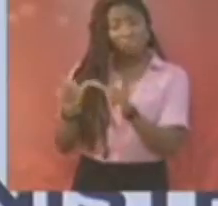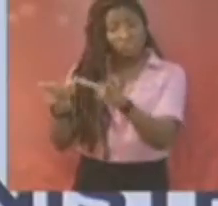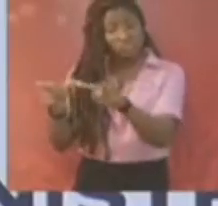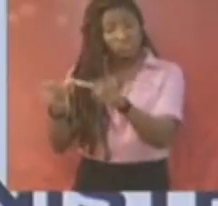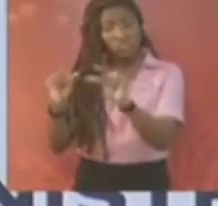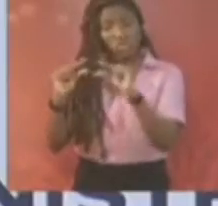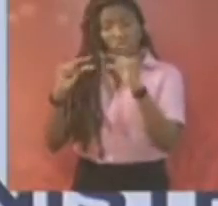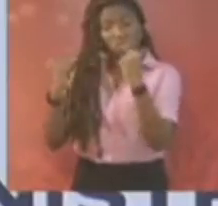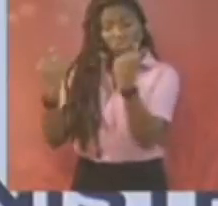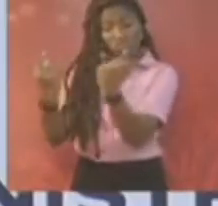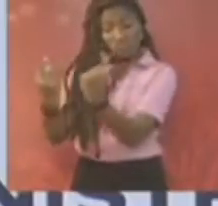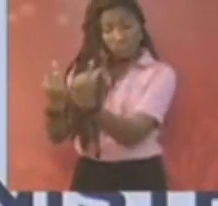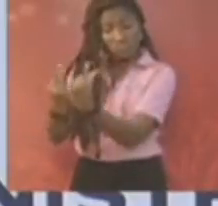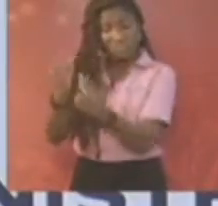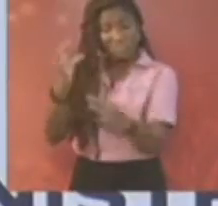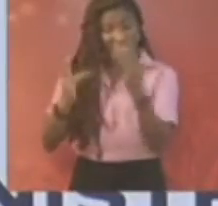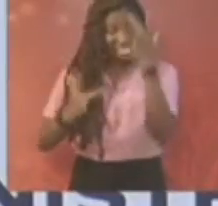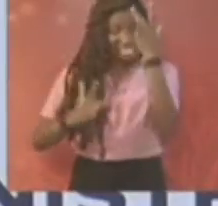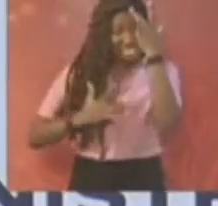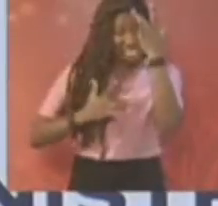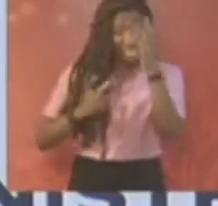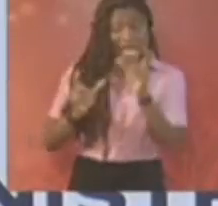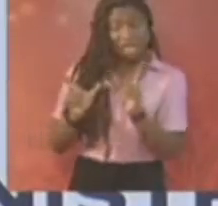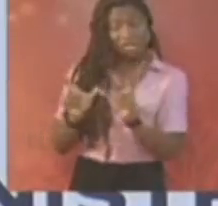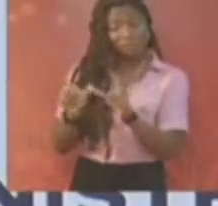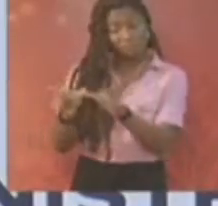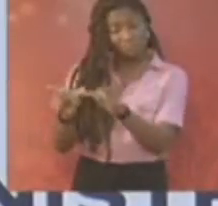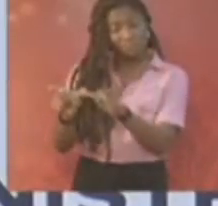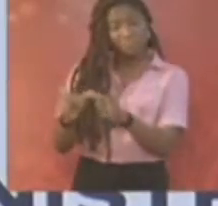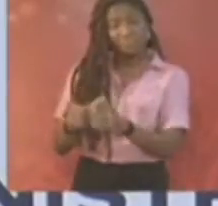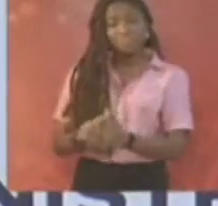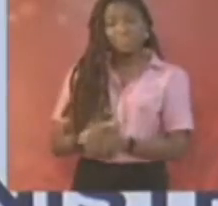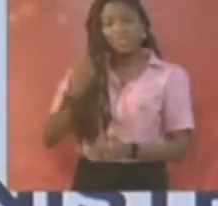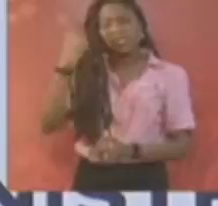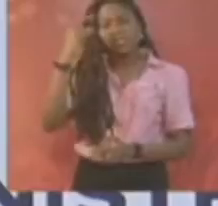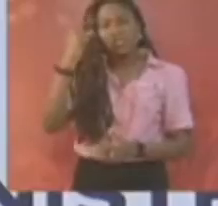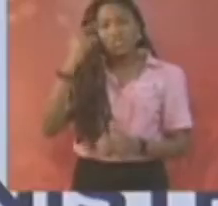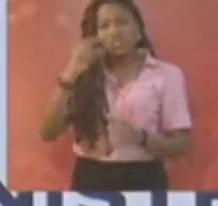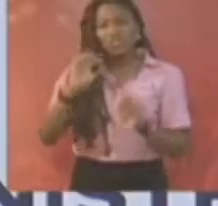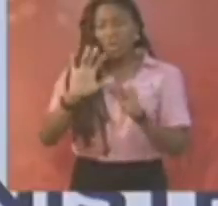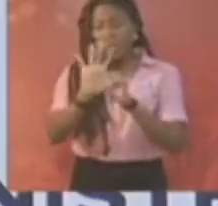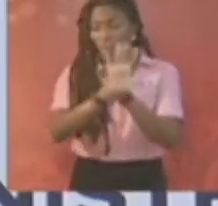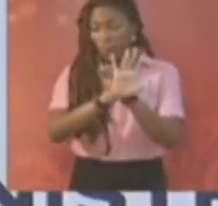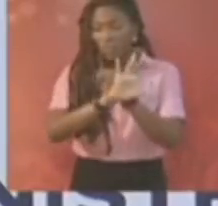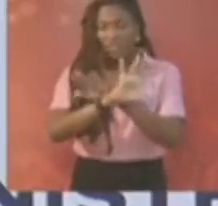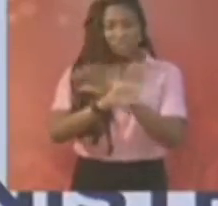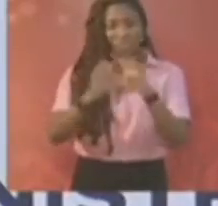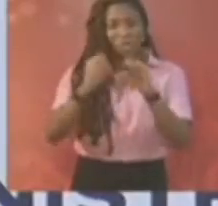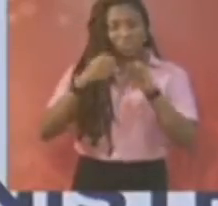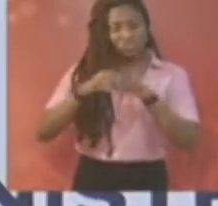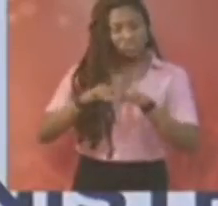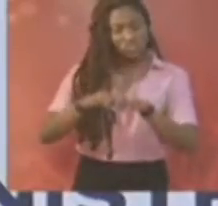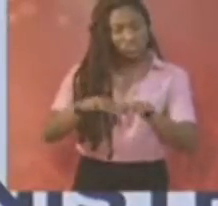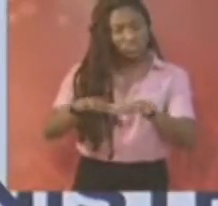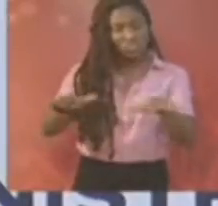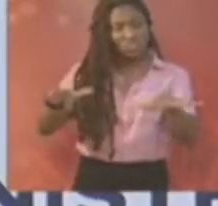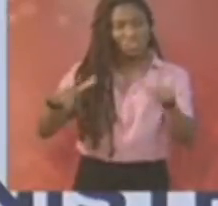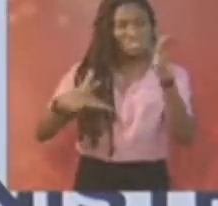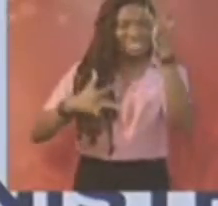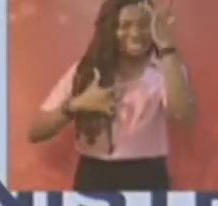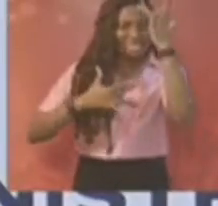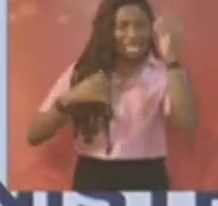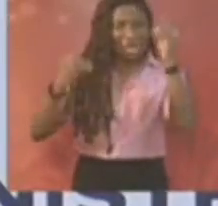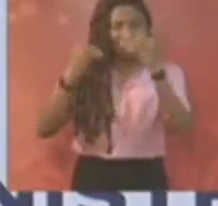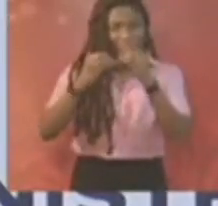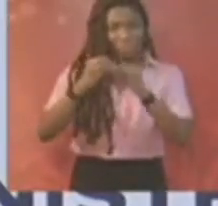of exposed individuals is in such a manner as to prevent them from exposing additional personnel. And to the